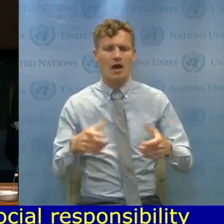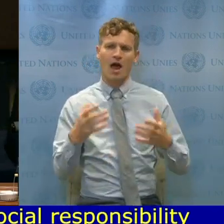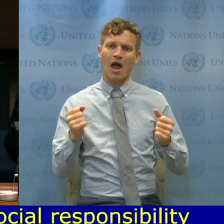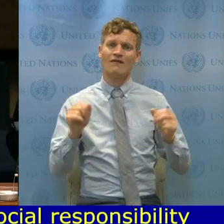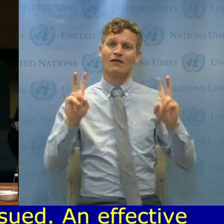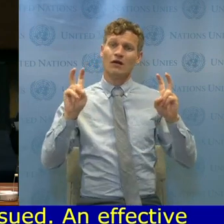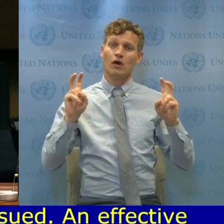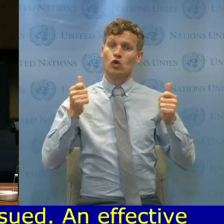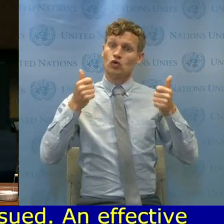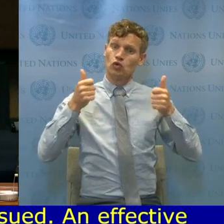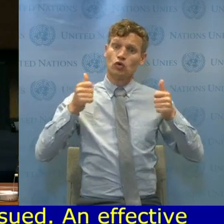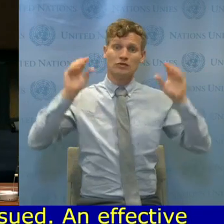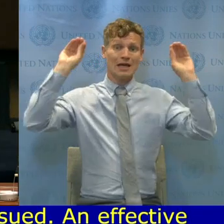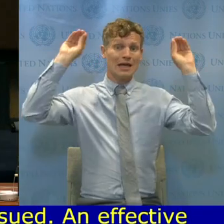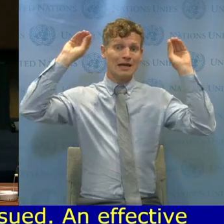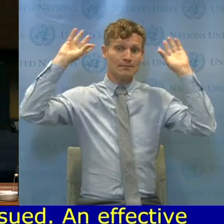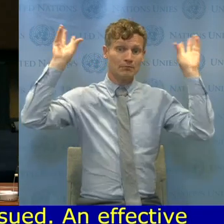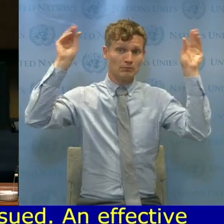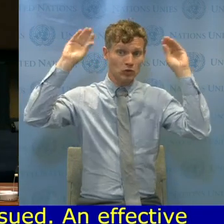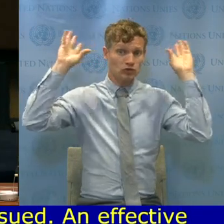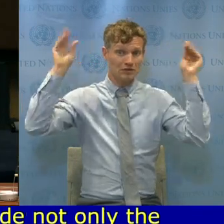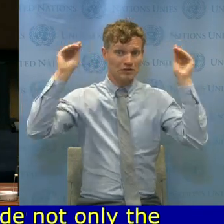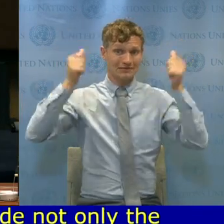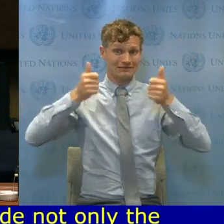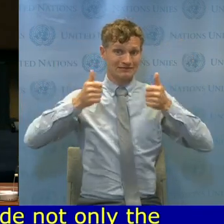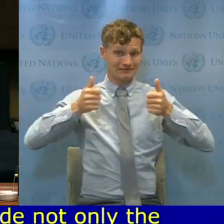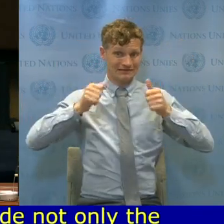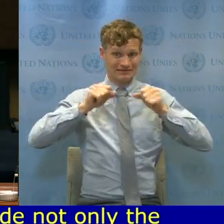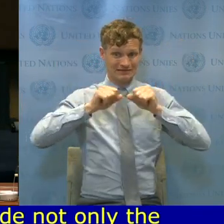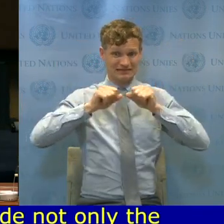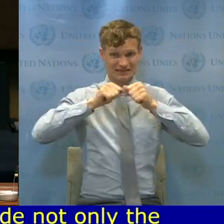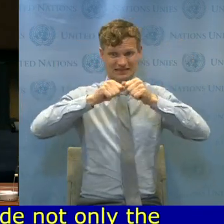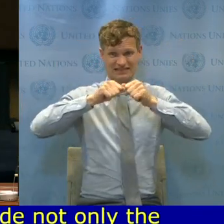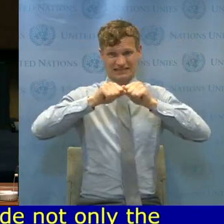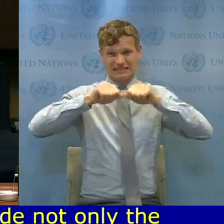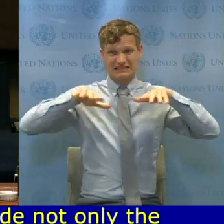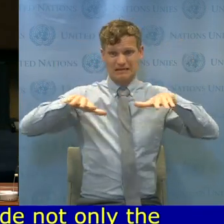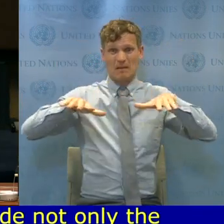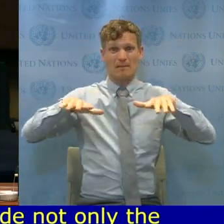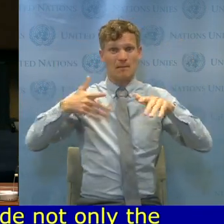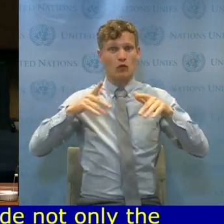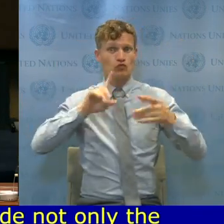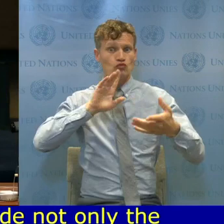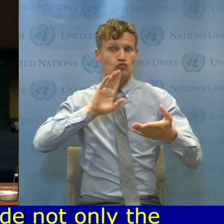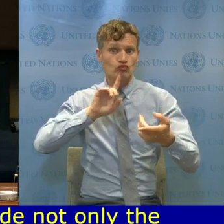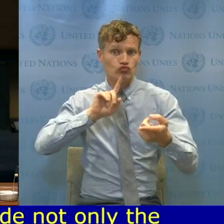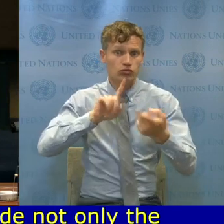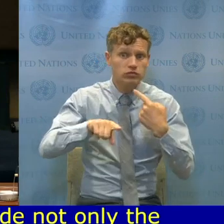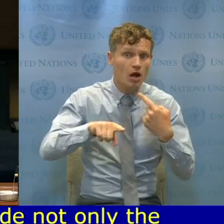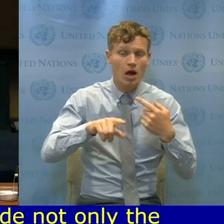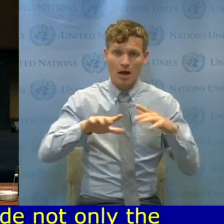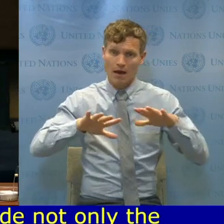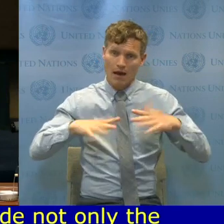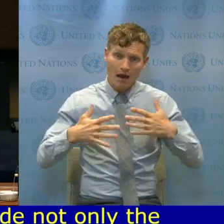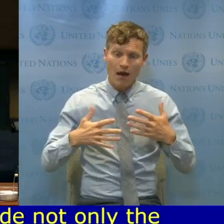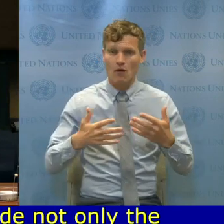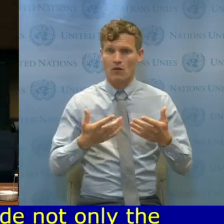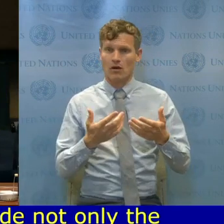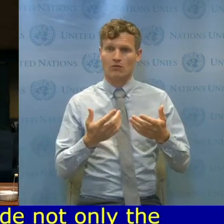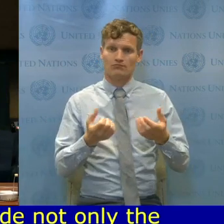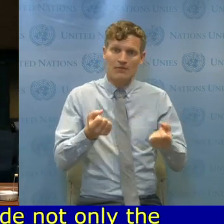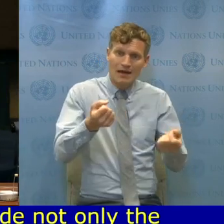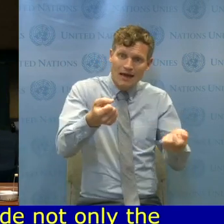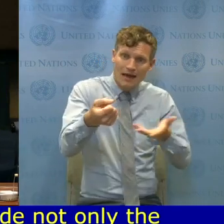a smooth flow from hospital treatment to the community and the support system within the